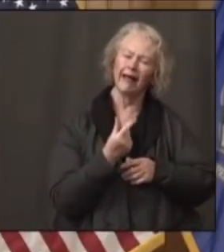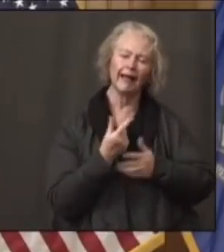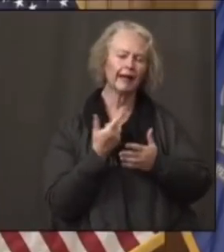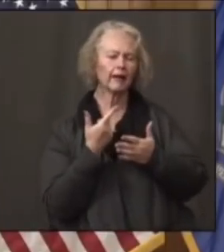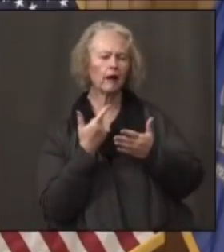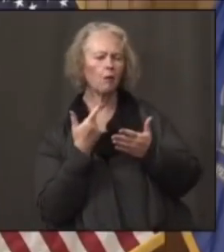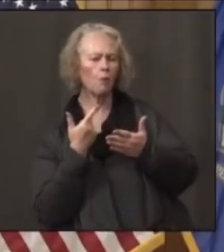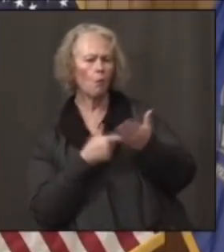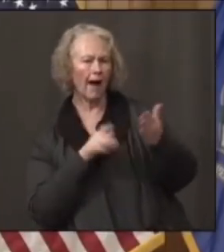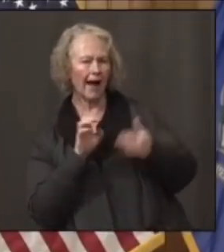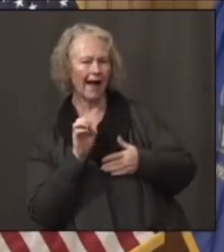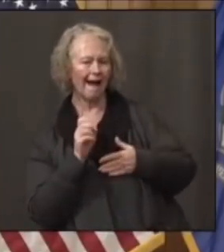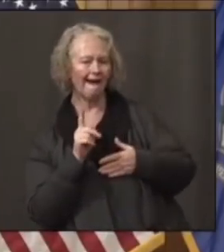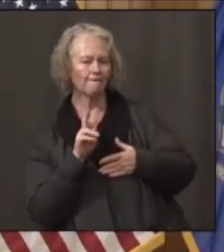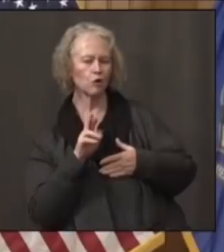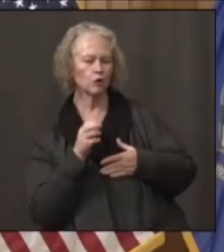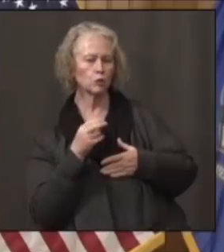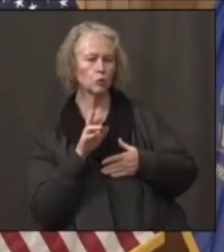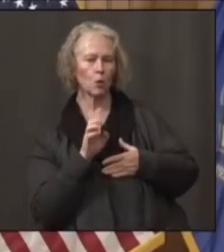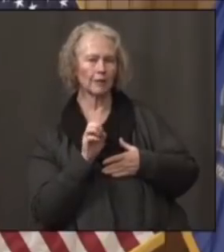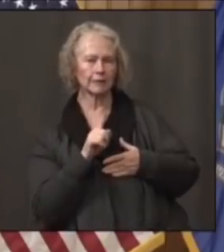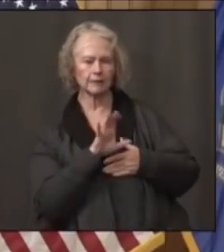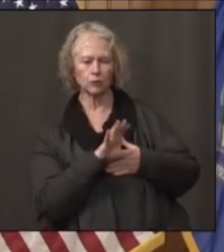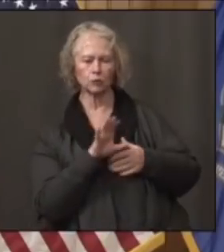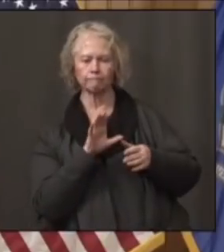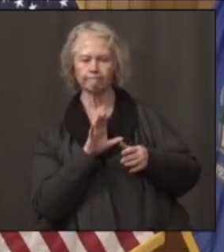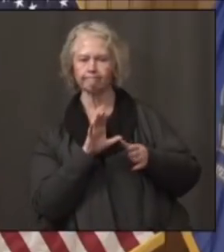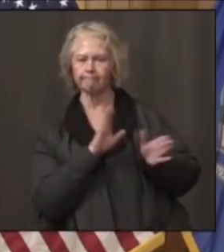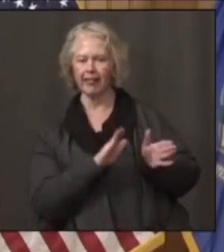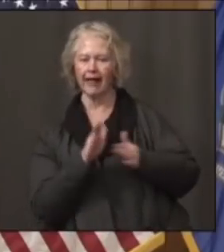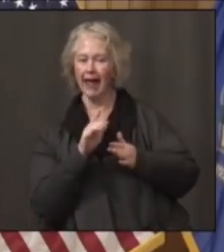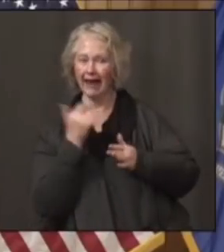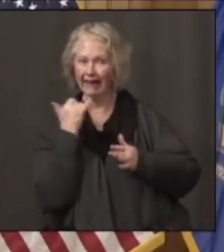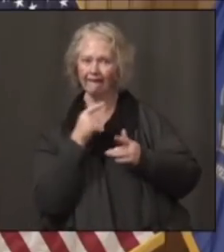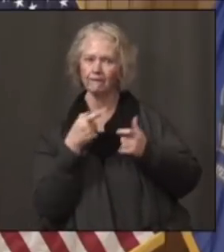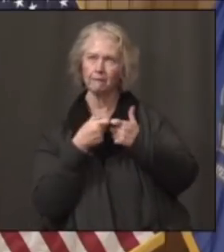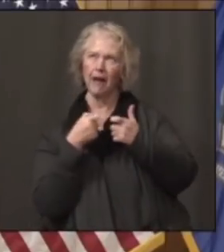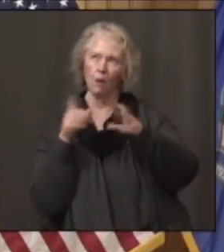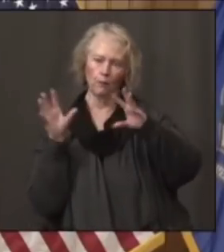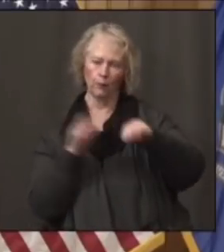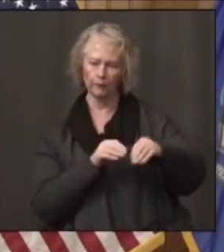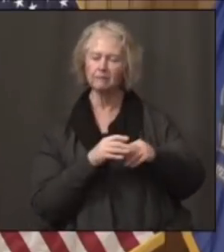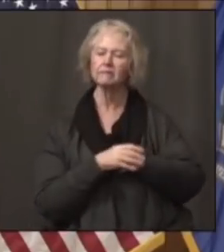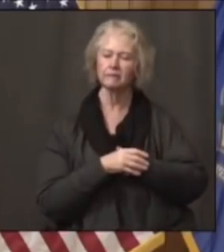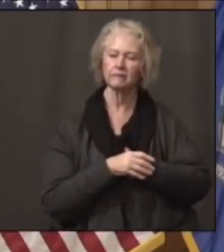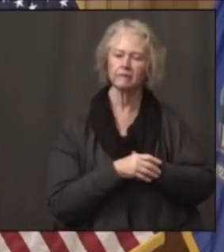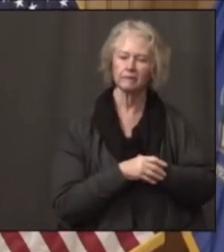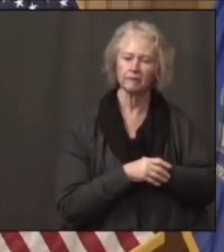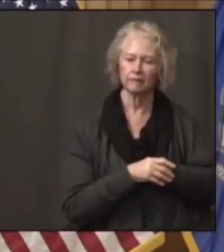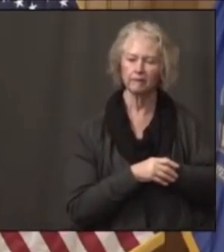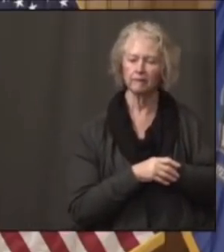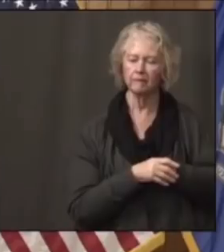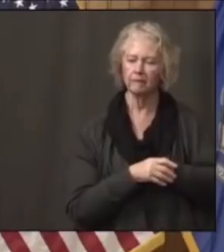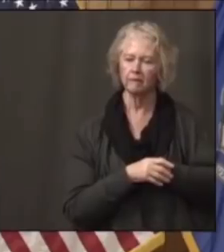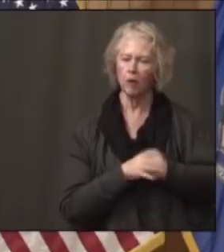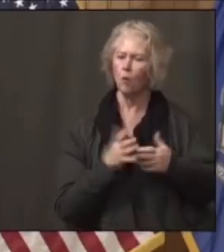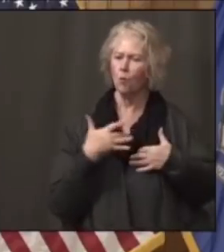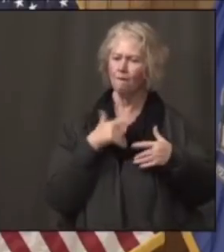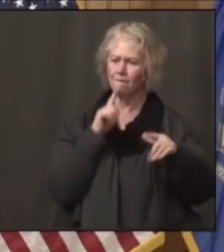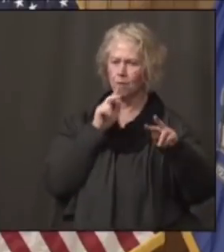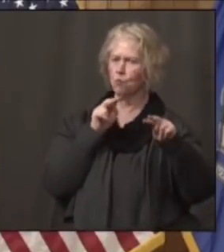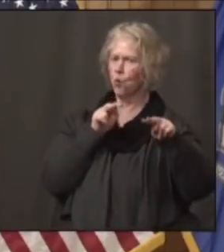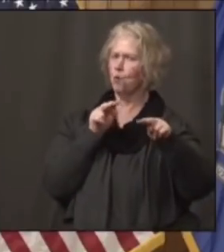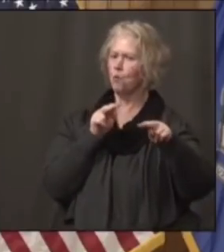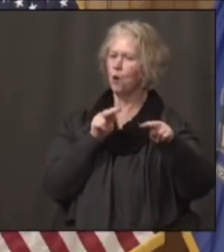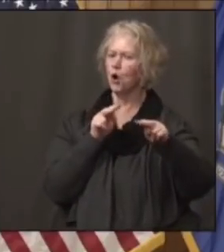is doing to prepare for power outages? Yeah, sure. Good afternoon. So we've been monitoring the weather for the